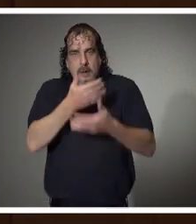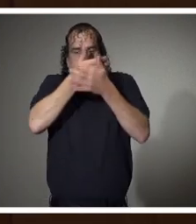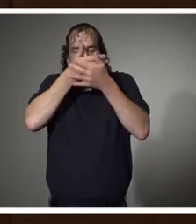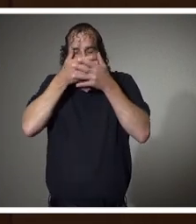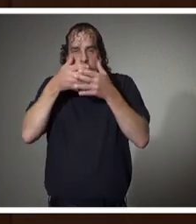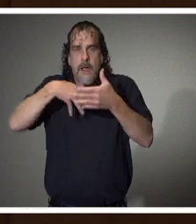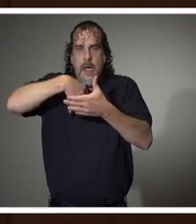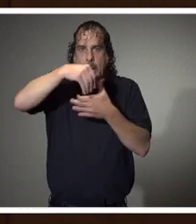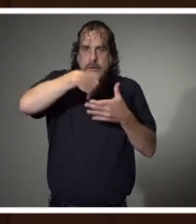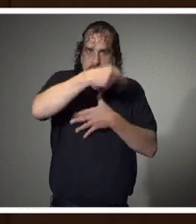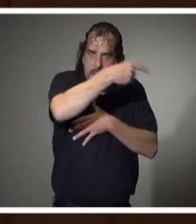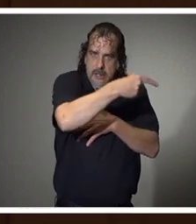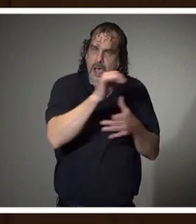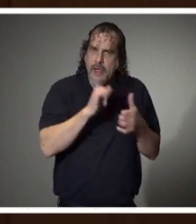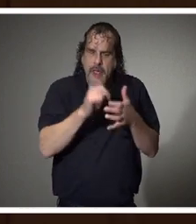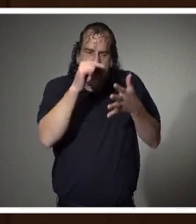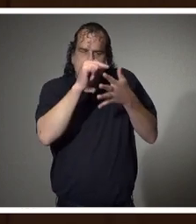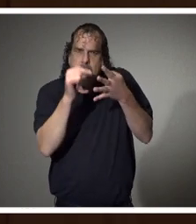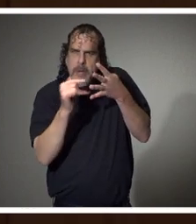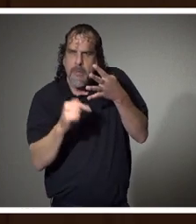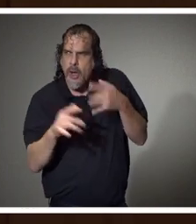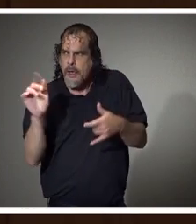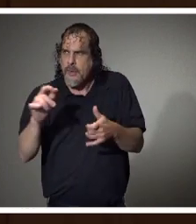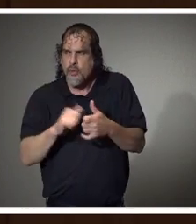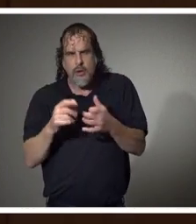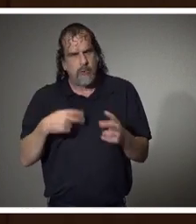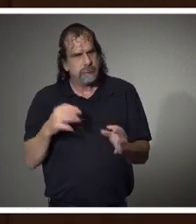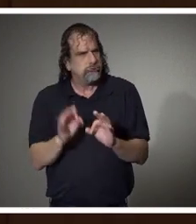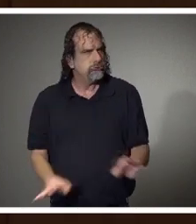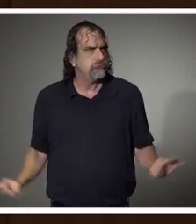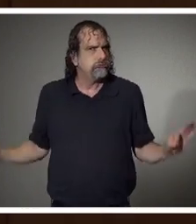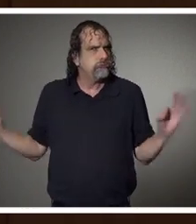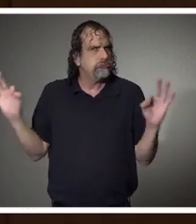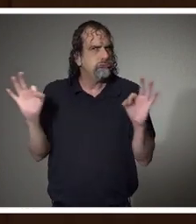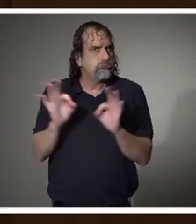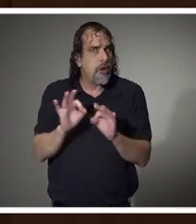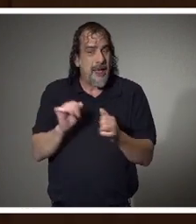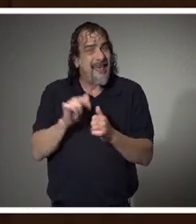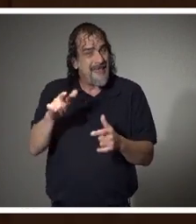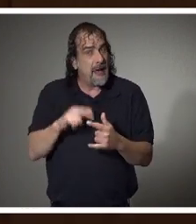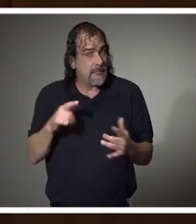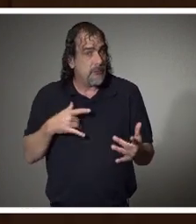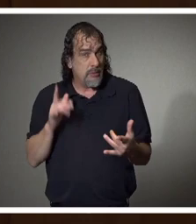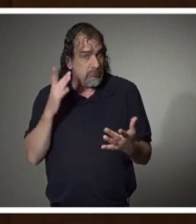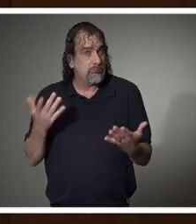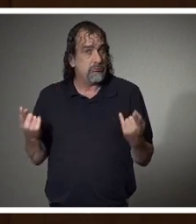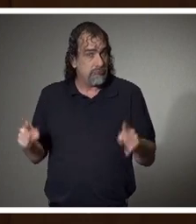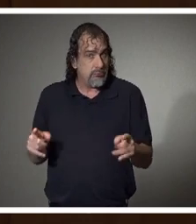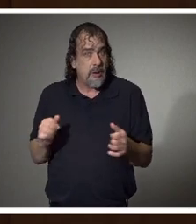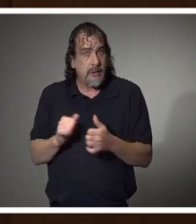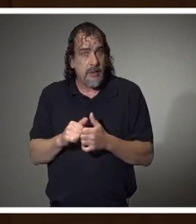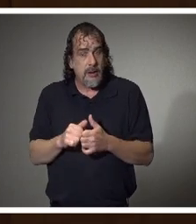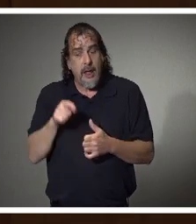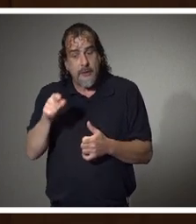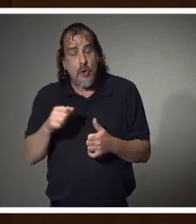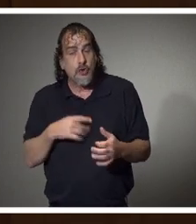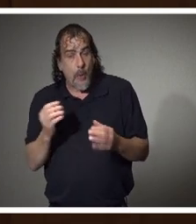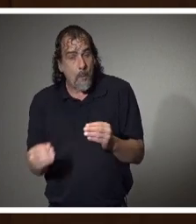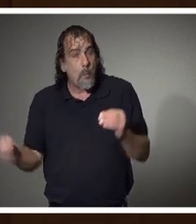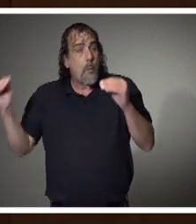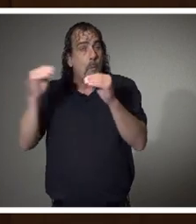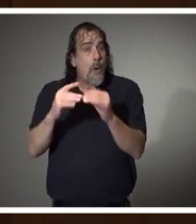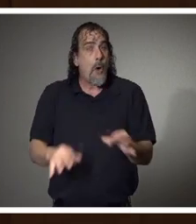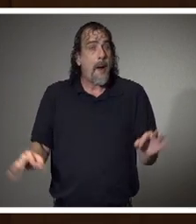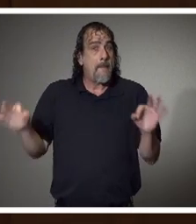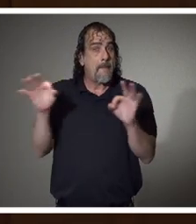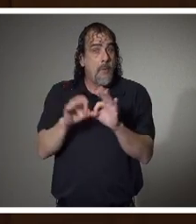public, those sorts of basic things that we know are very important are going to be the most important thing, far more important even than some